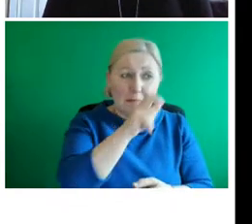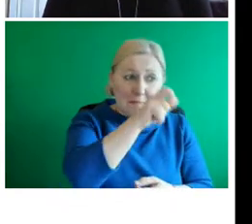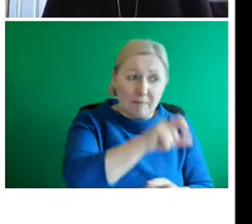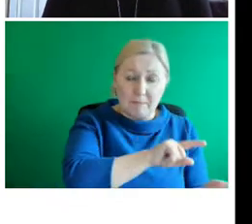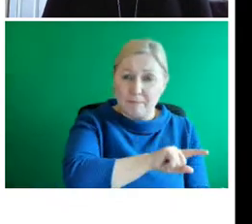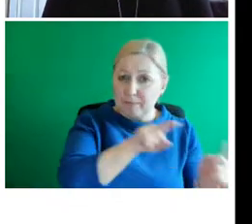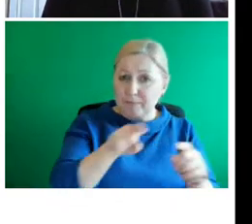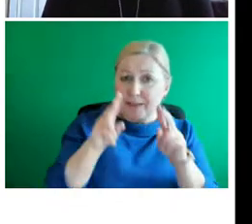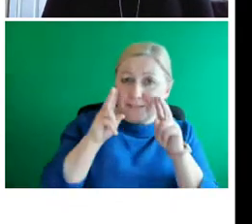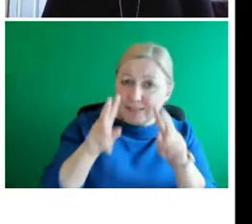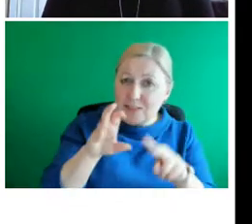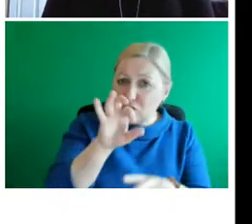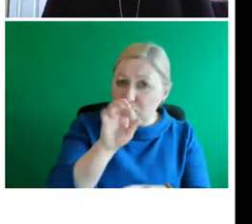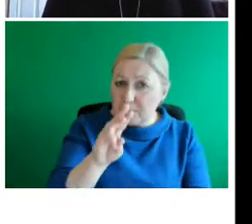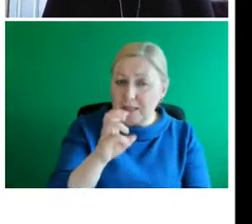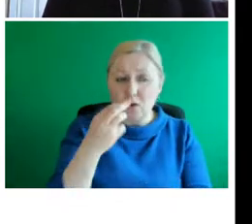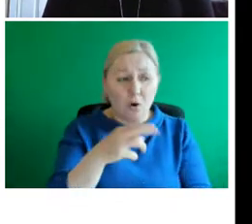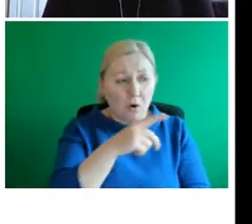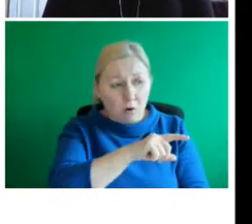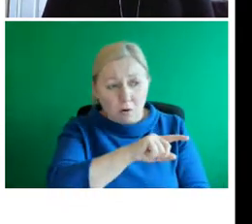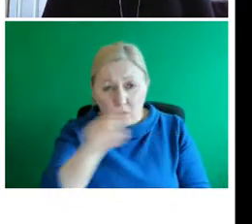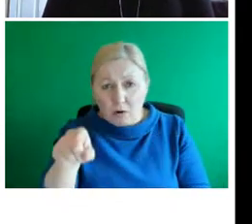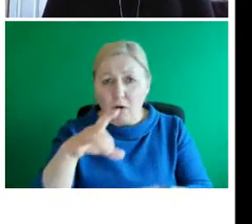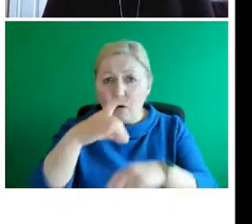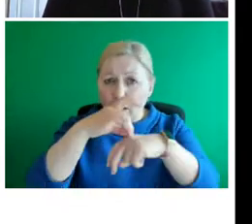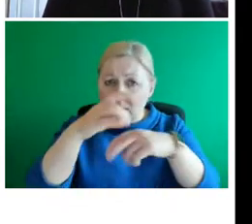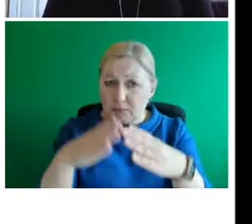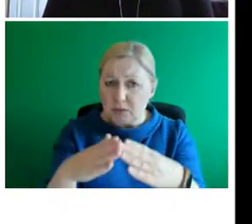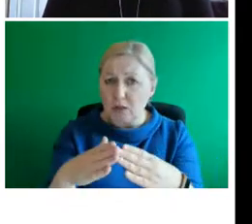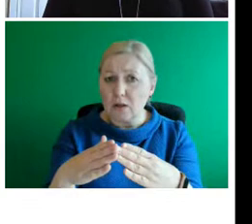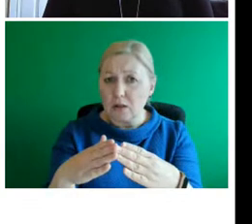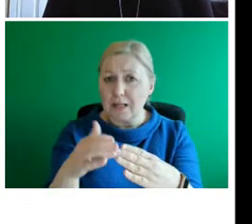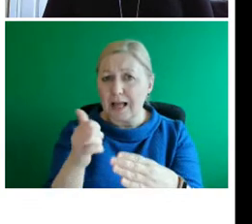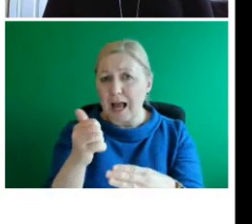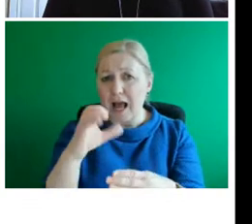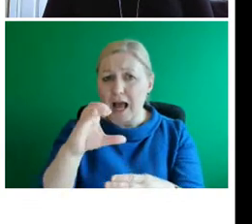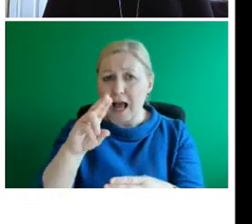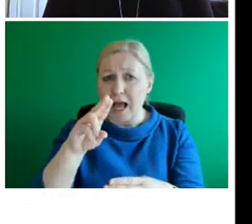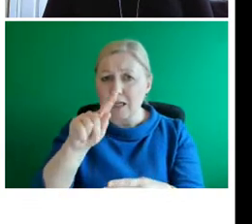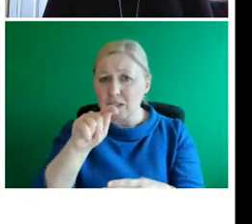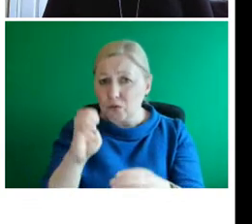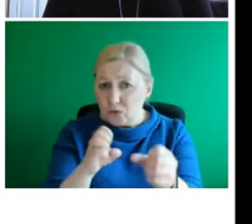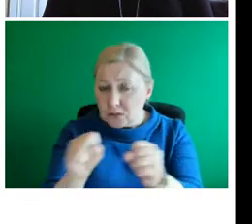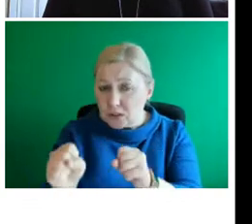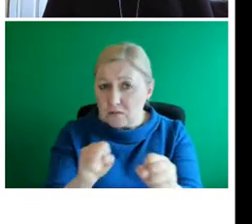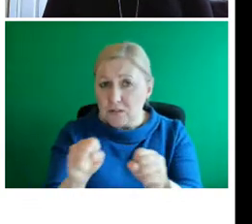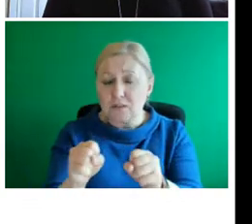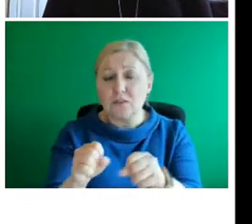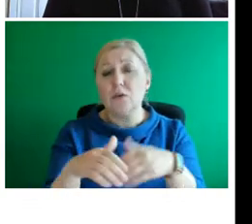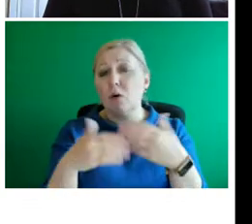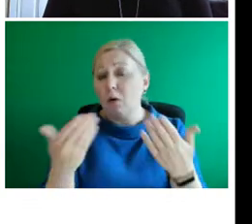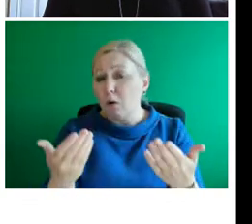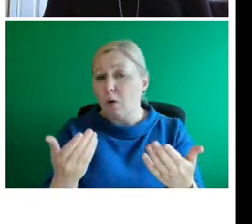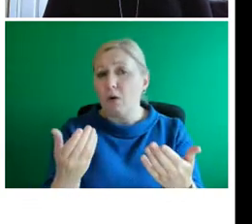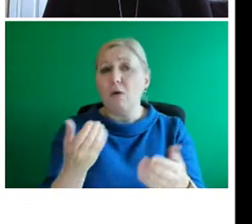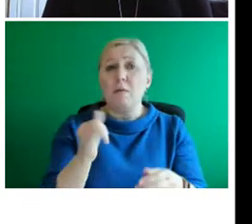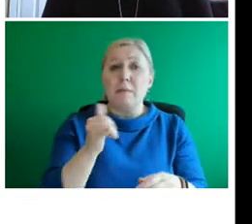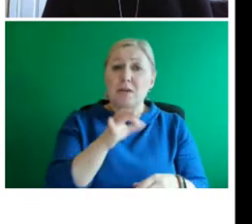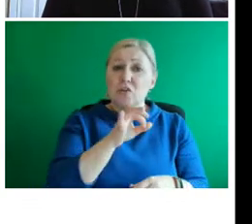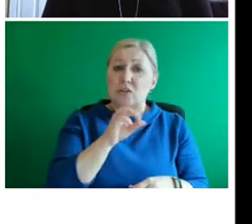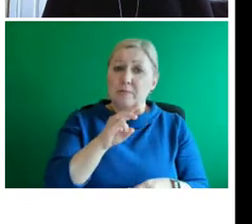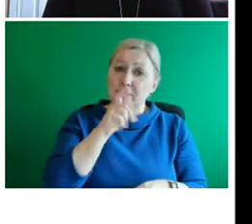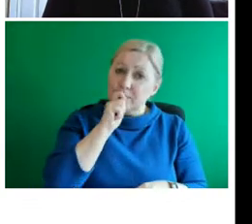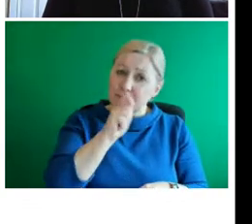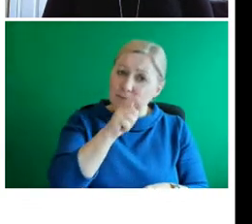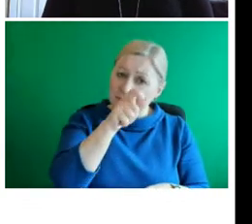hospital admissions. You can have referral to secondary specialist service from the GP. So that'd be, for instance,